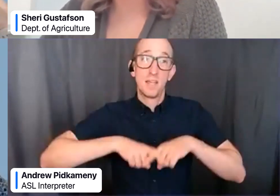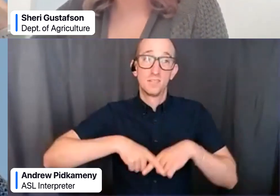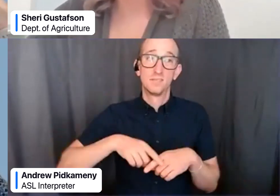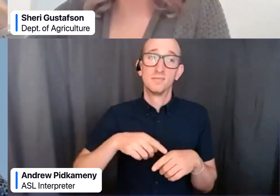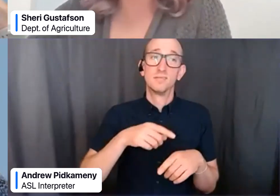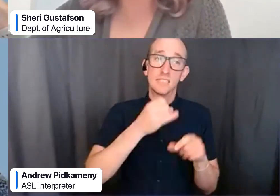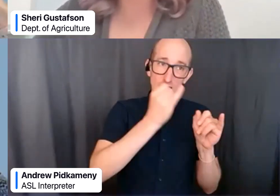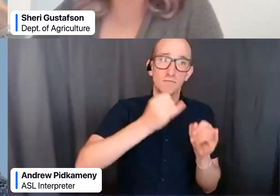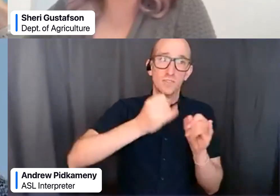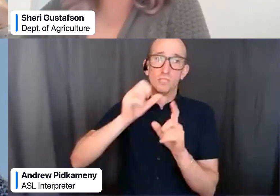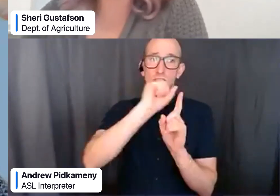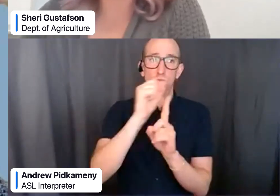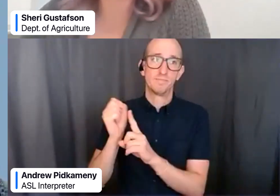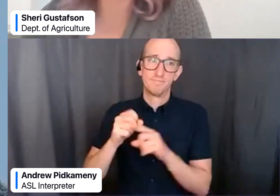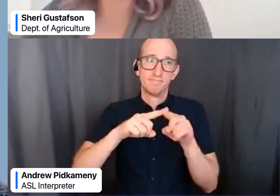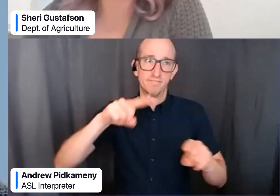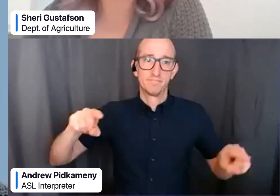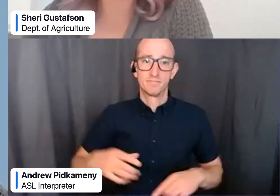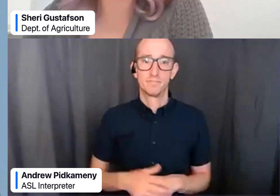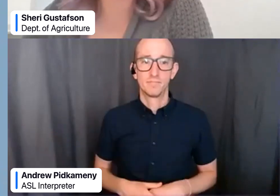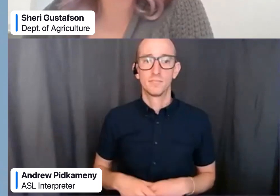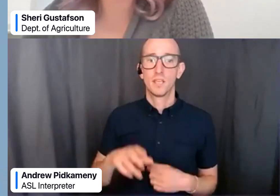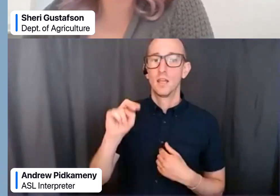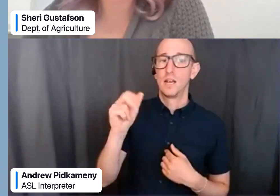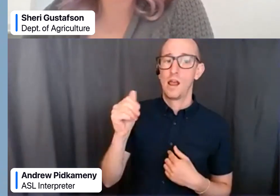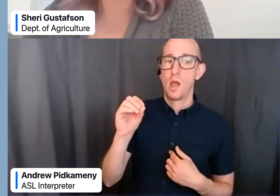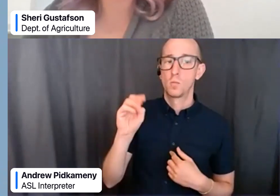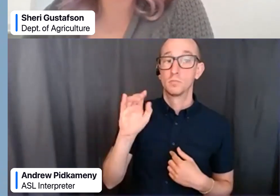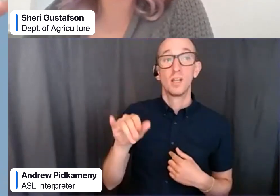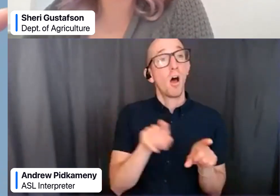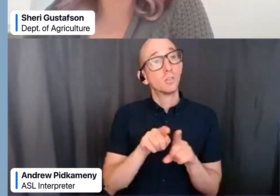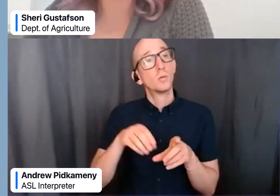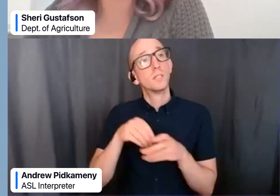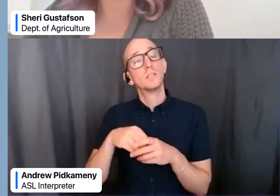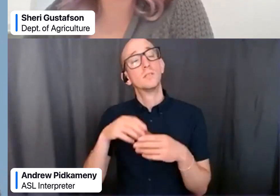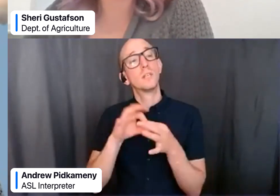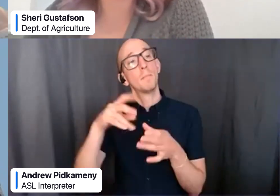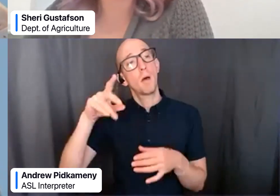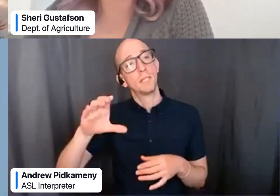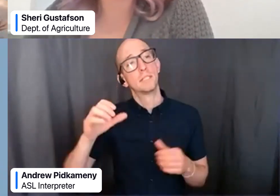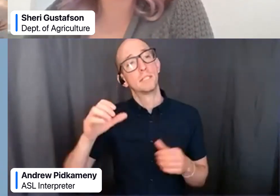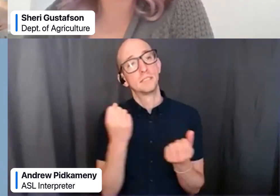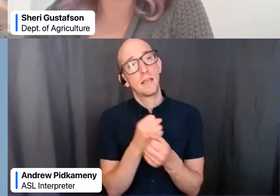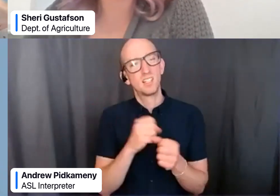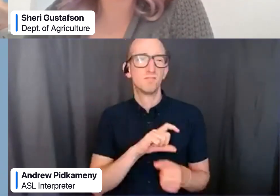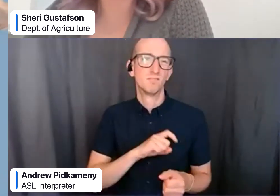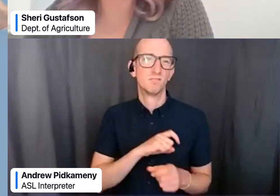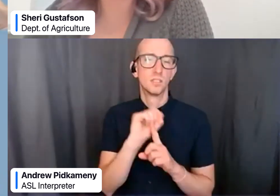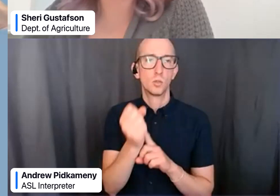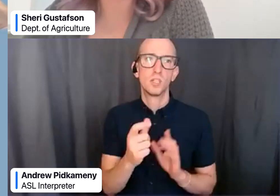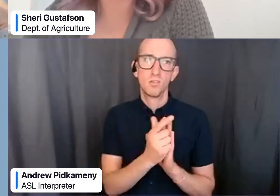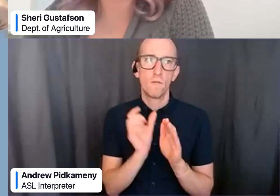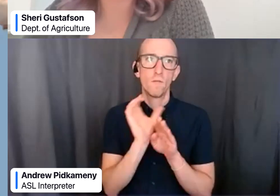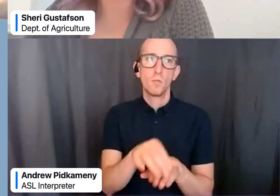case-by-case basis. And I think also in public safety sort of settings, the regular rules of things sometimes